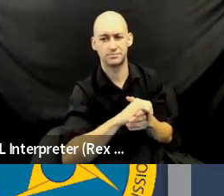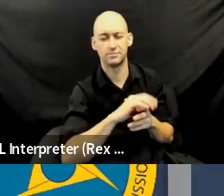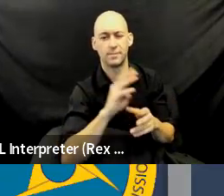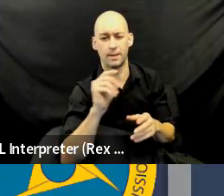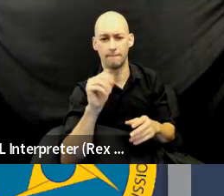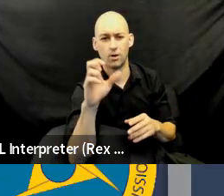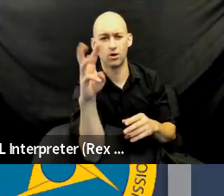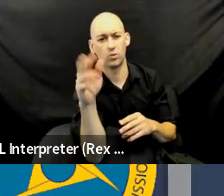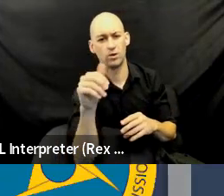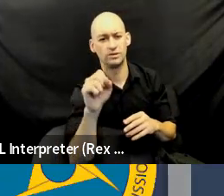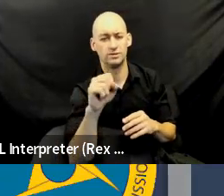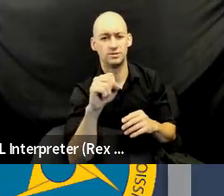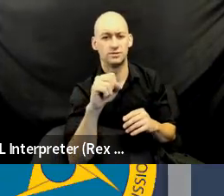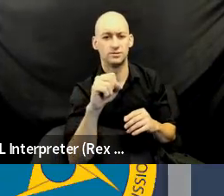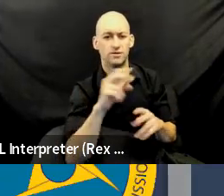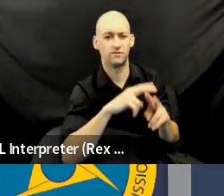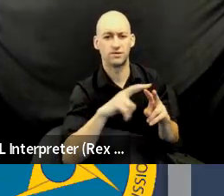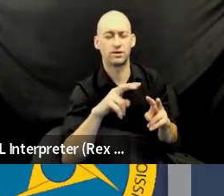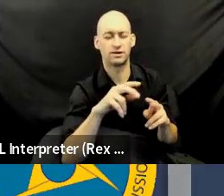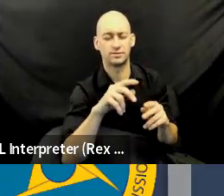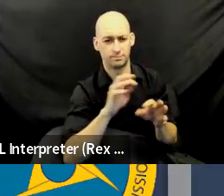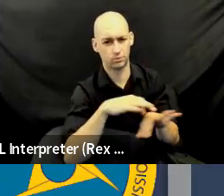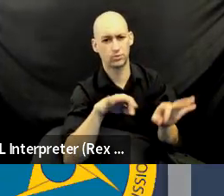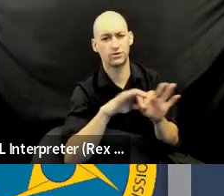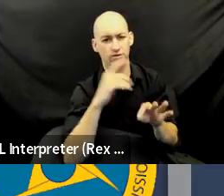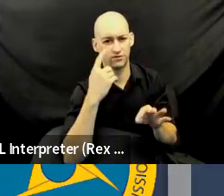Mark was very